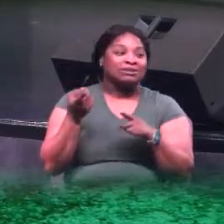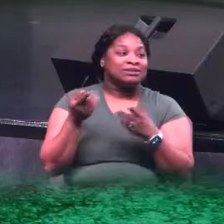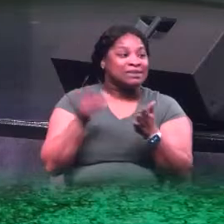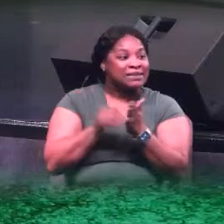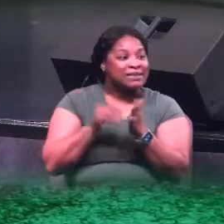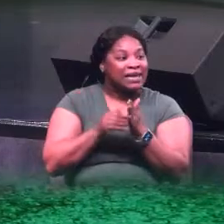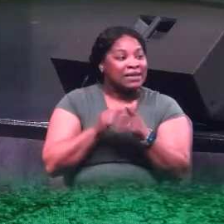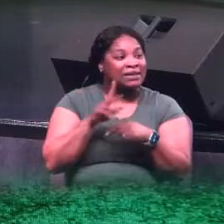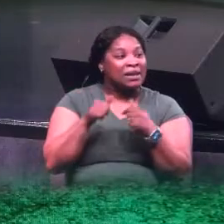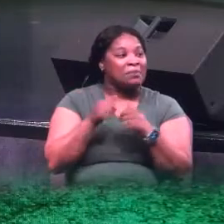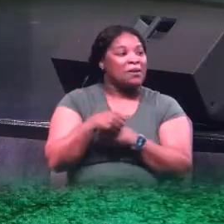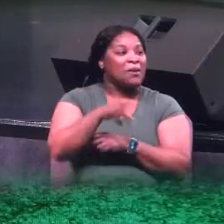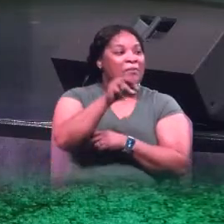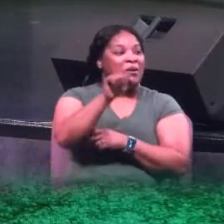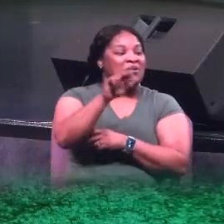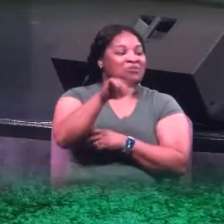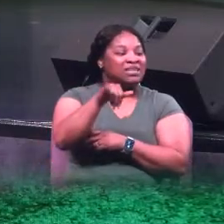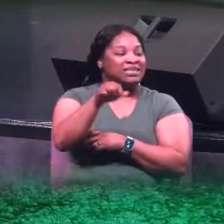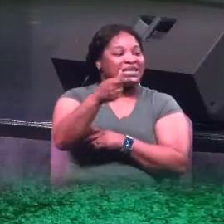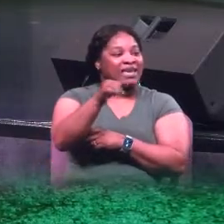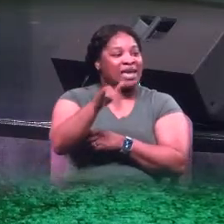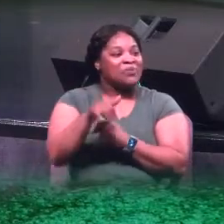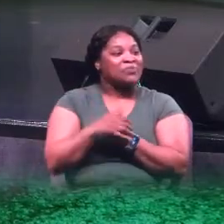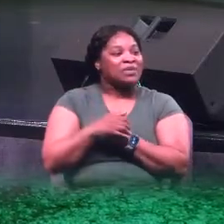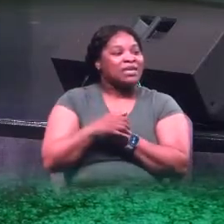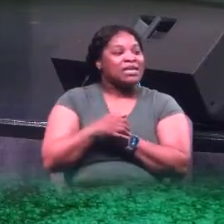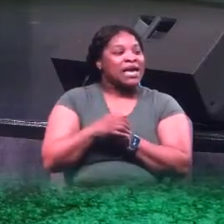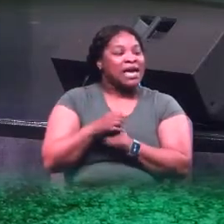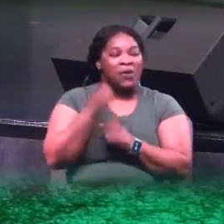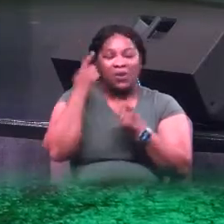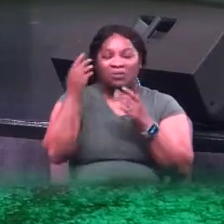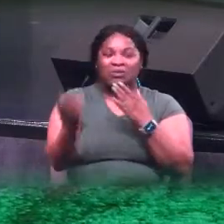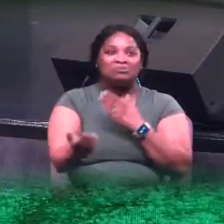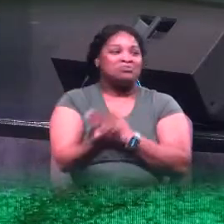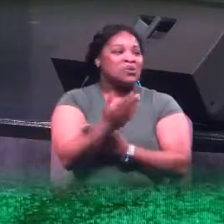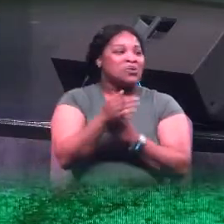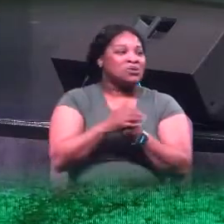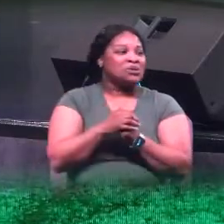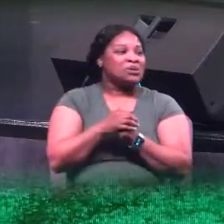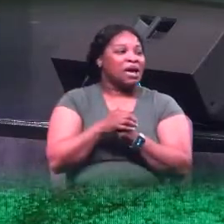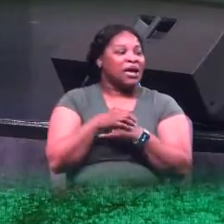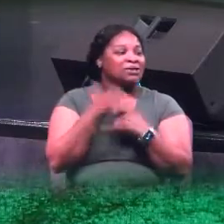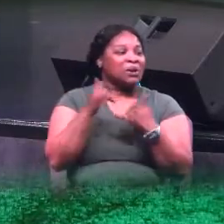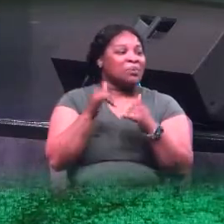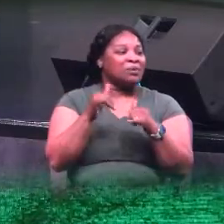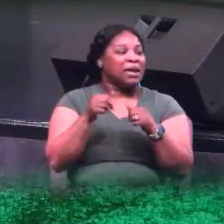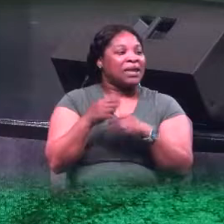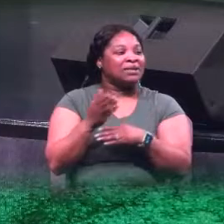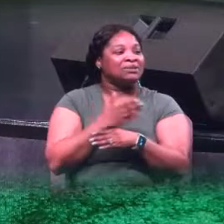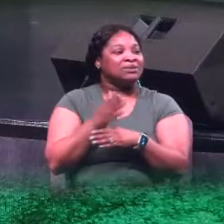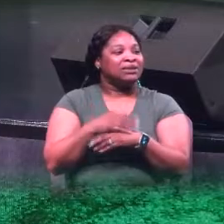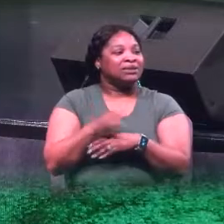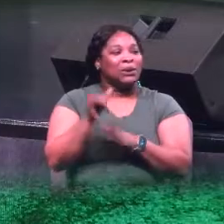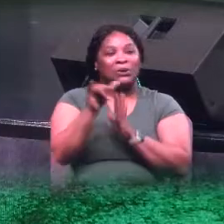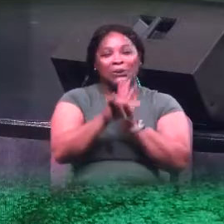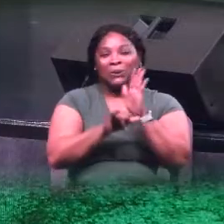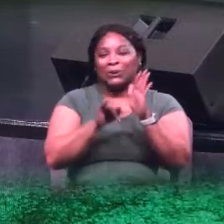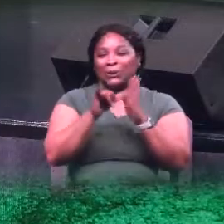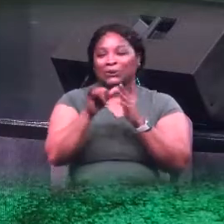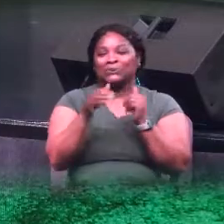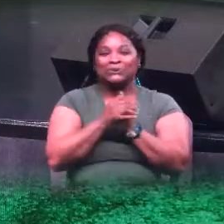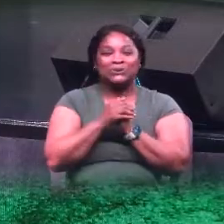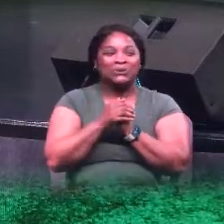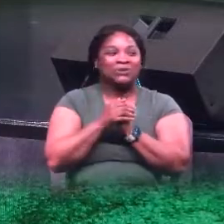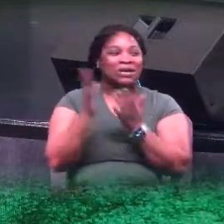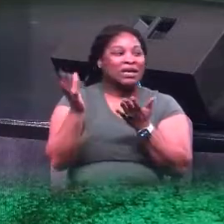about Marvin Gaye. And I got up this morning and I started putting Marvin Gaye on the YouTube, and I went